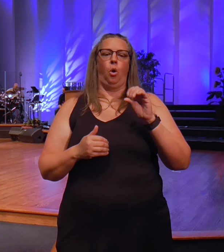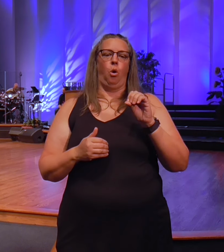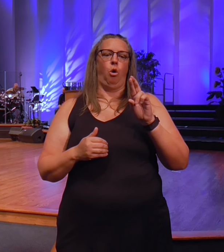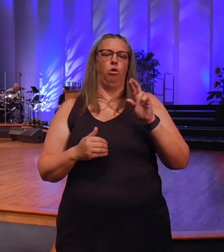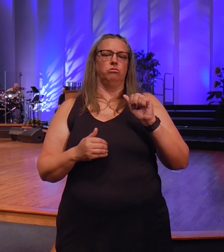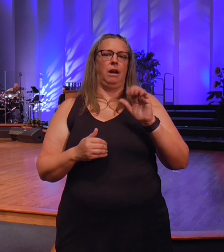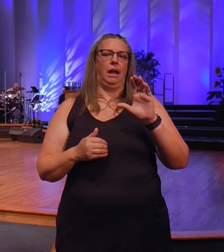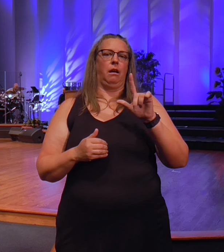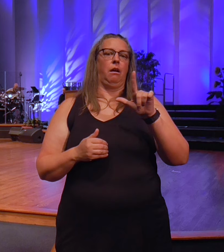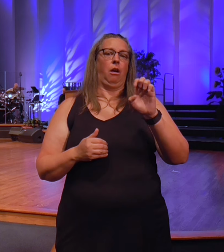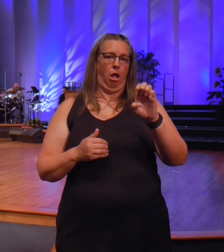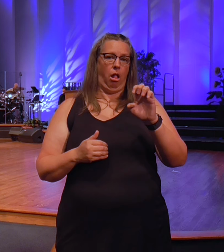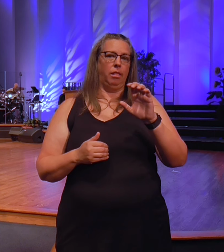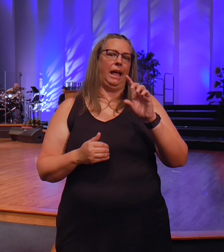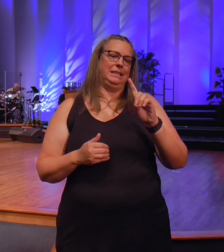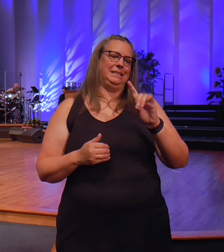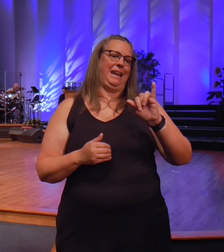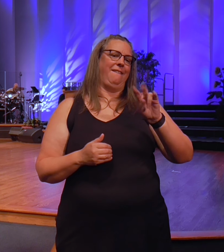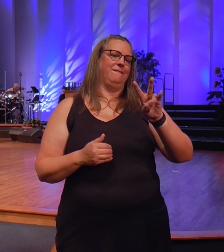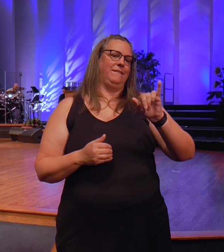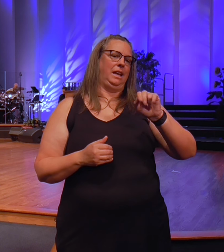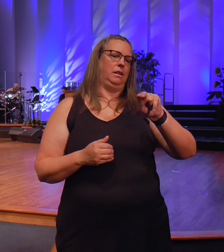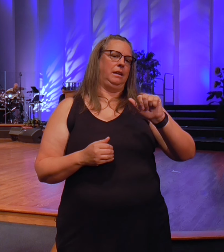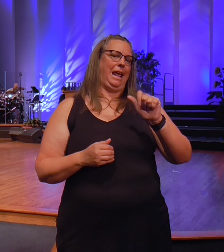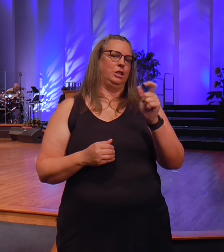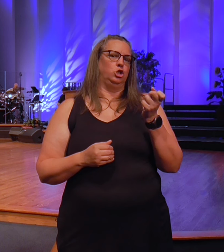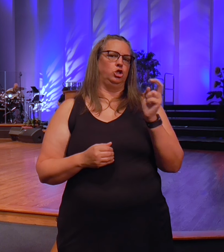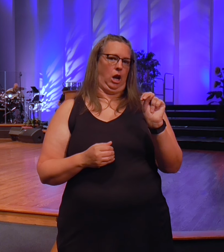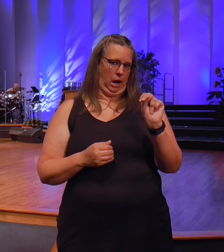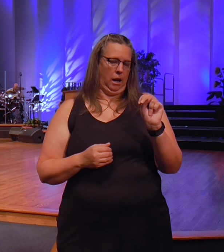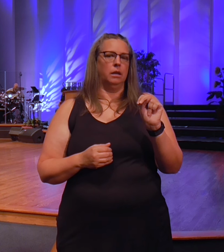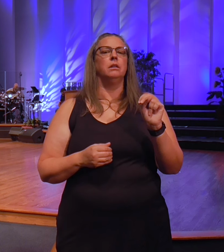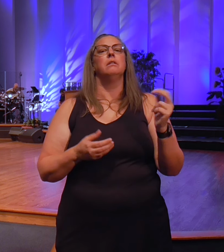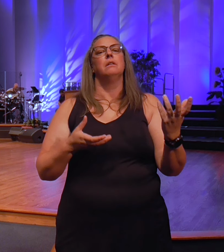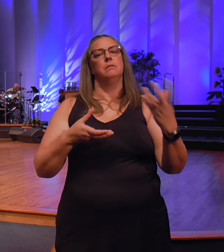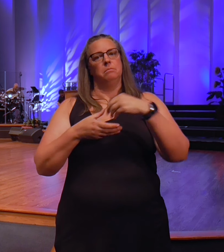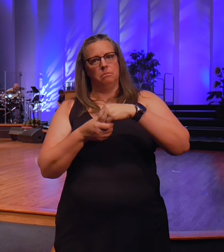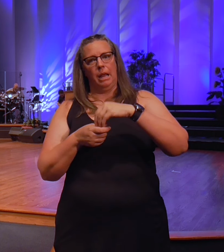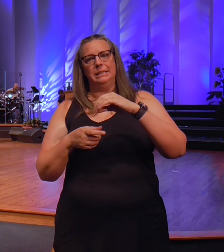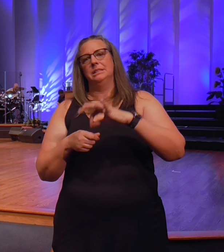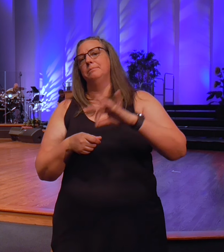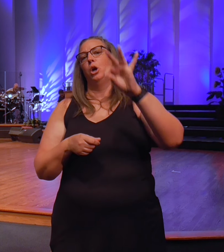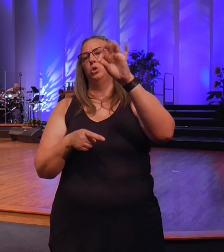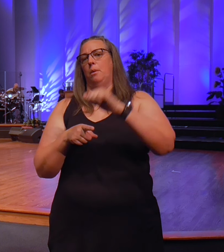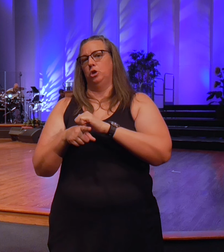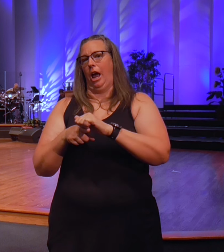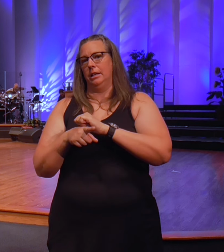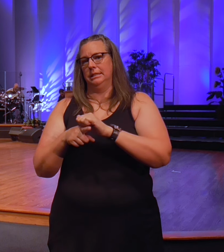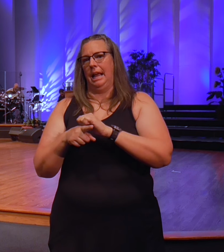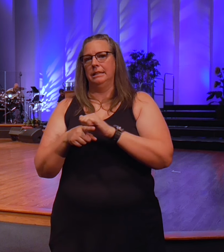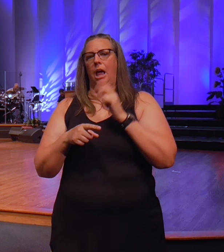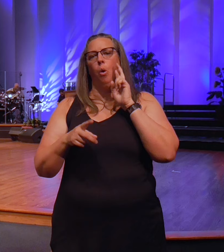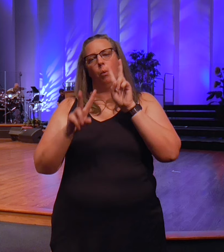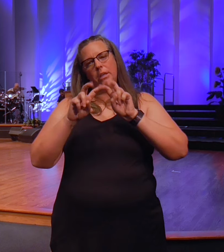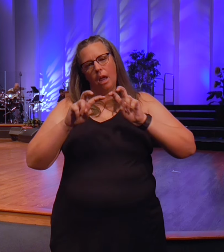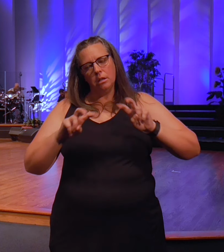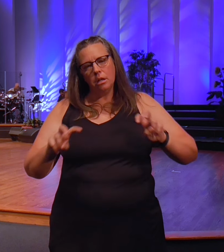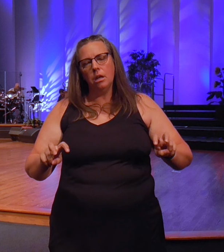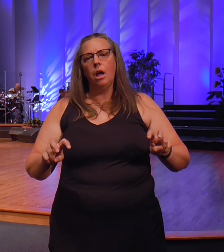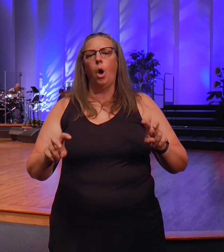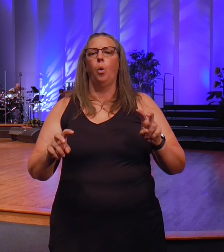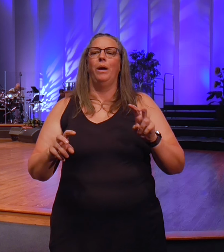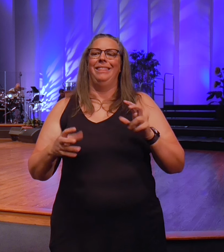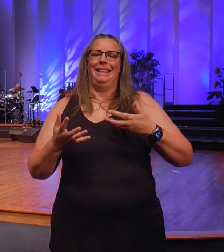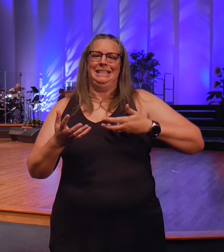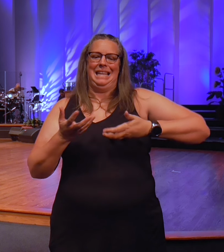and divination into our spiritual practice, and also how to look at these tools with a science of mind and interfaith